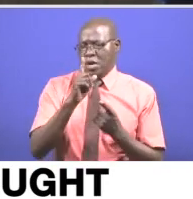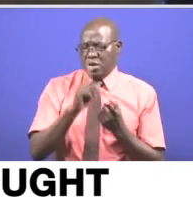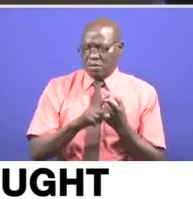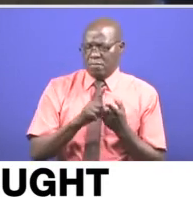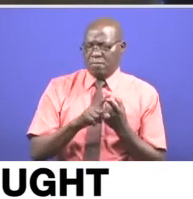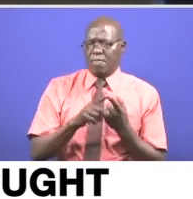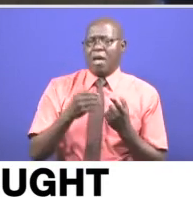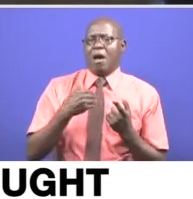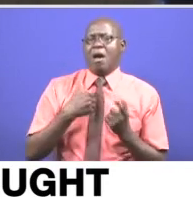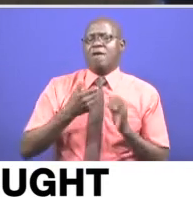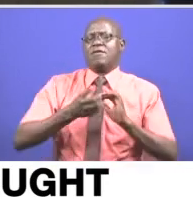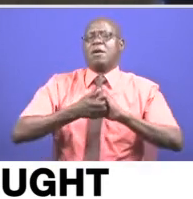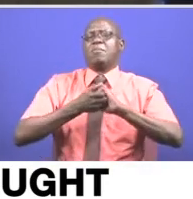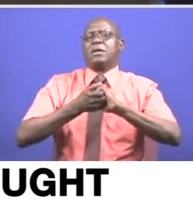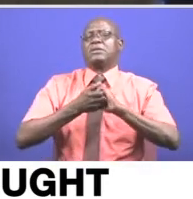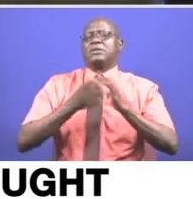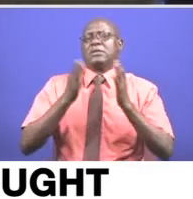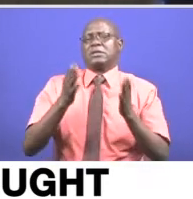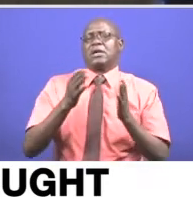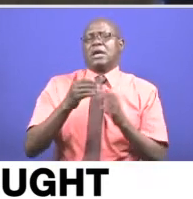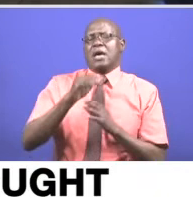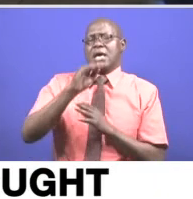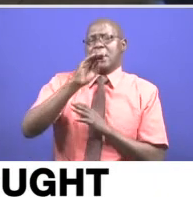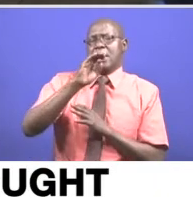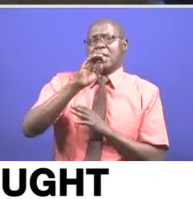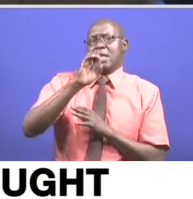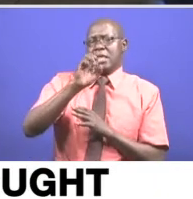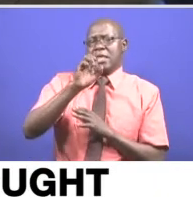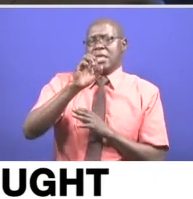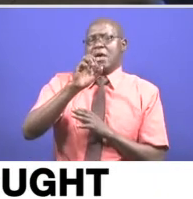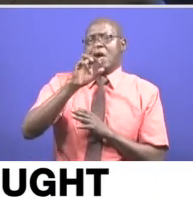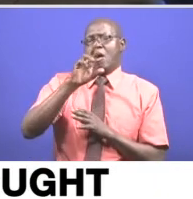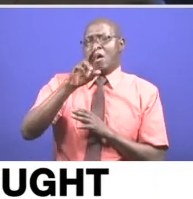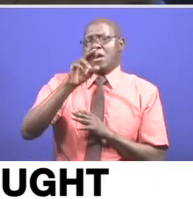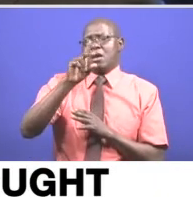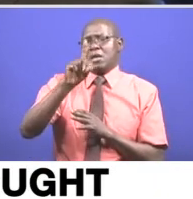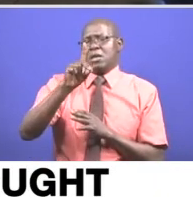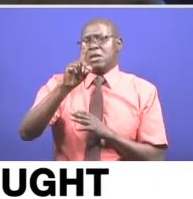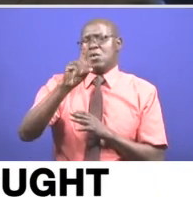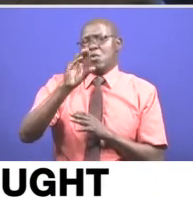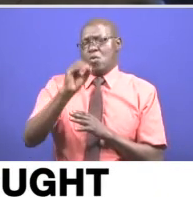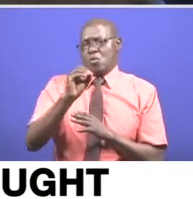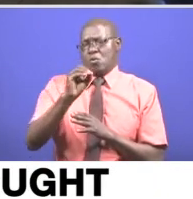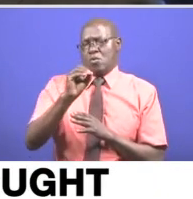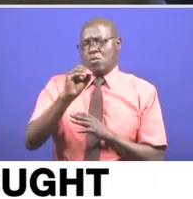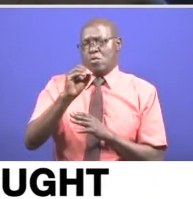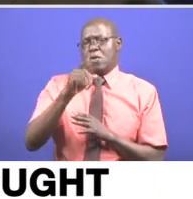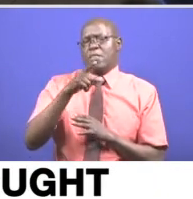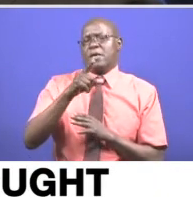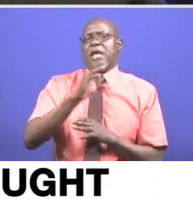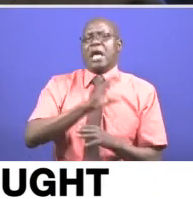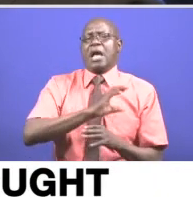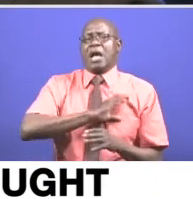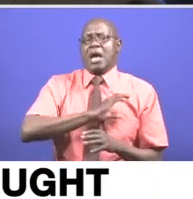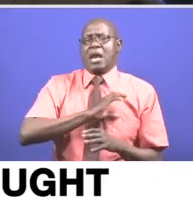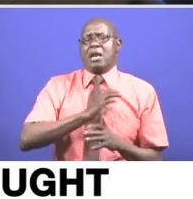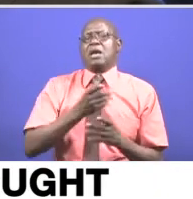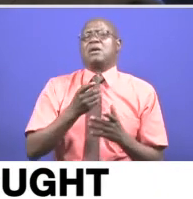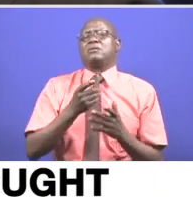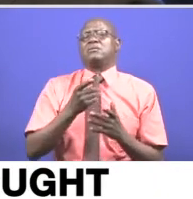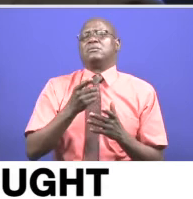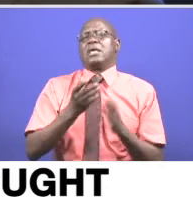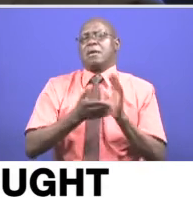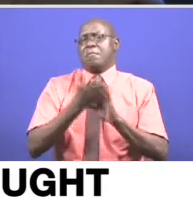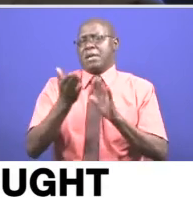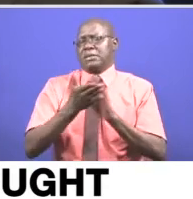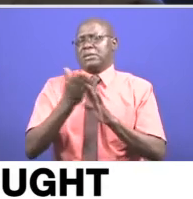have a partner in the person of ERDO, E-R-D-O. ERDO is the Canadian Emergency Relief and